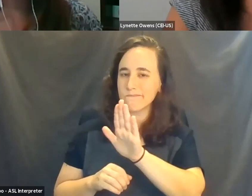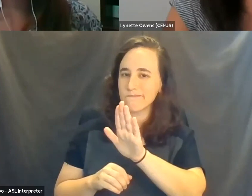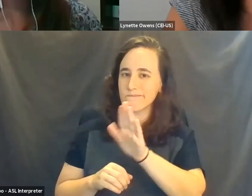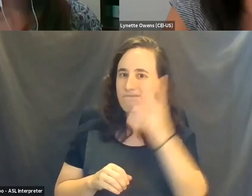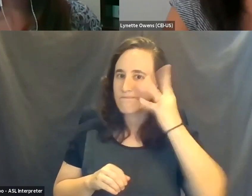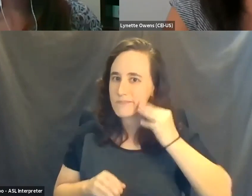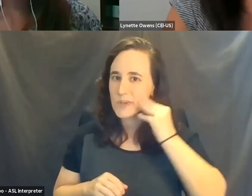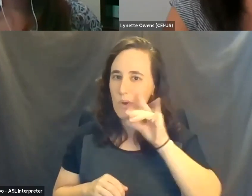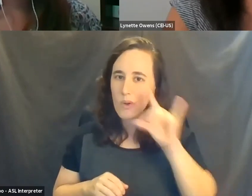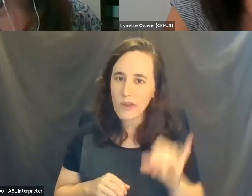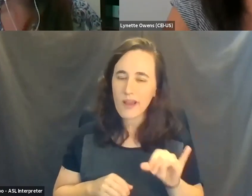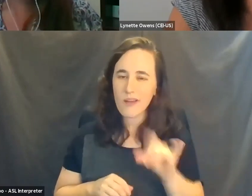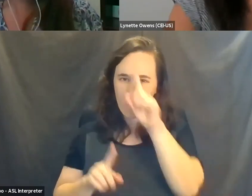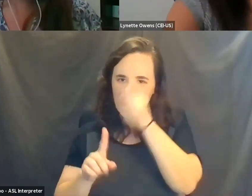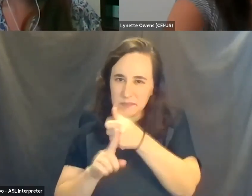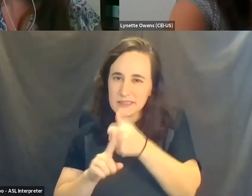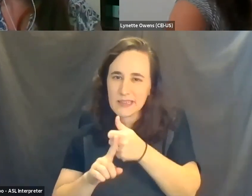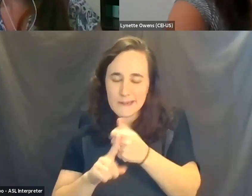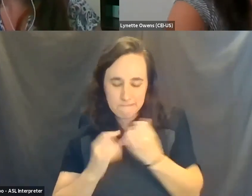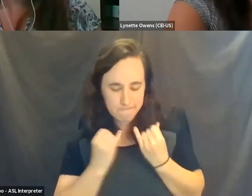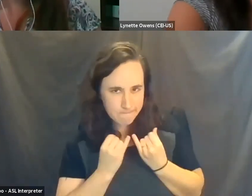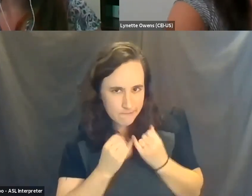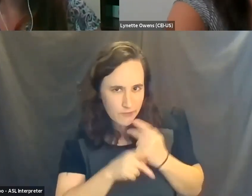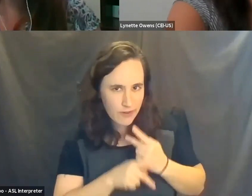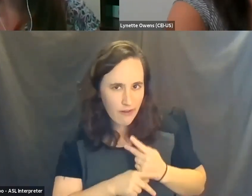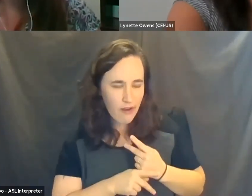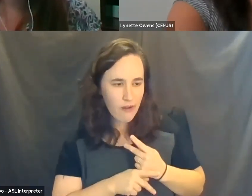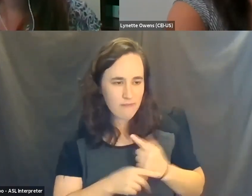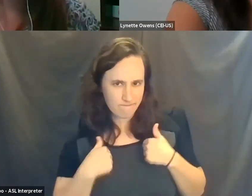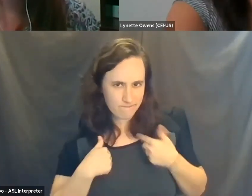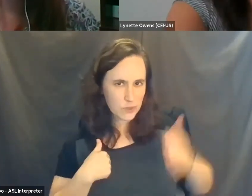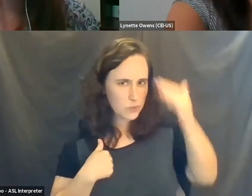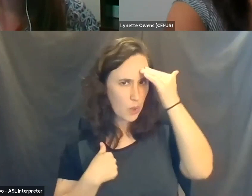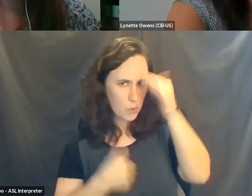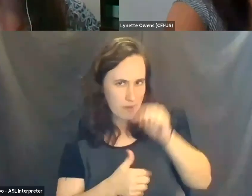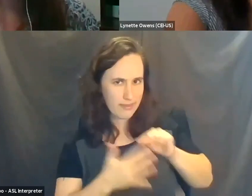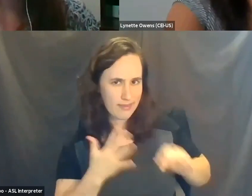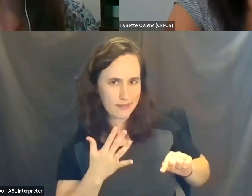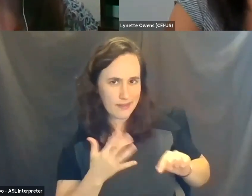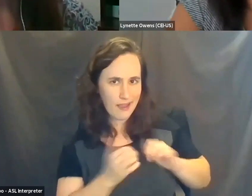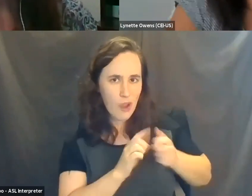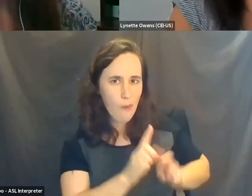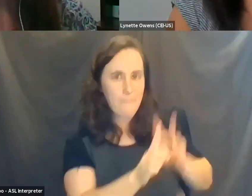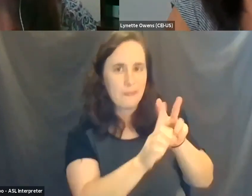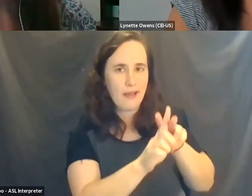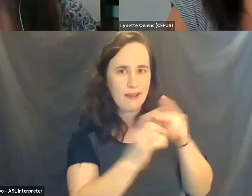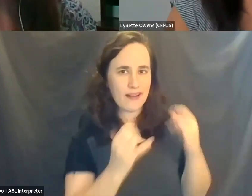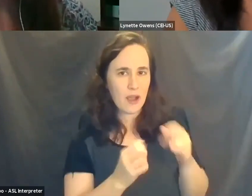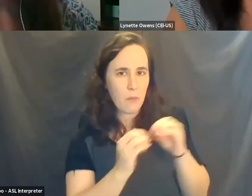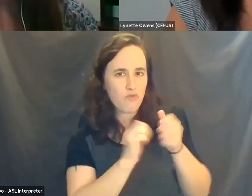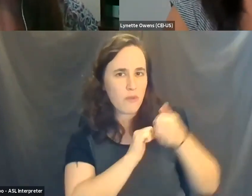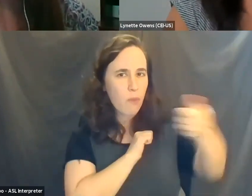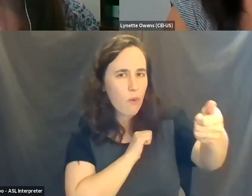asking themselves as they were thinking about how do I translate what I know how to do in the classroom to a remote setting.